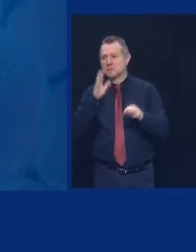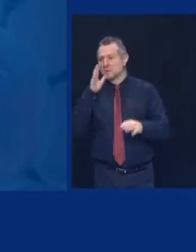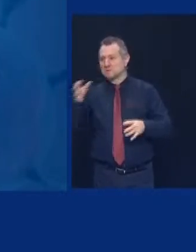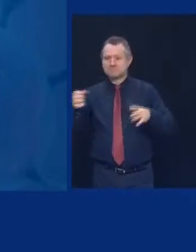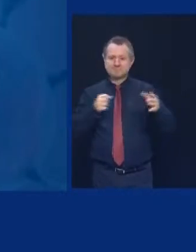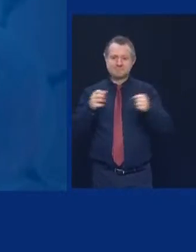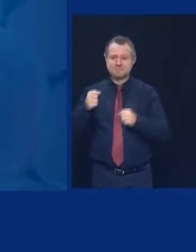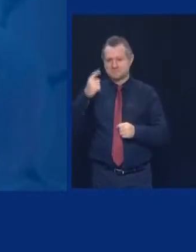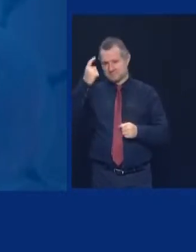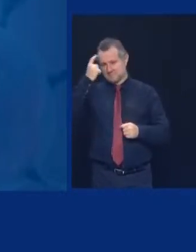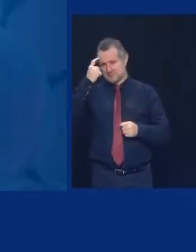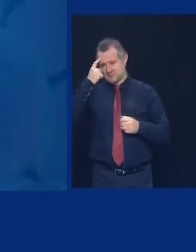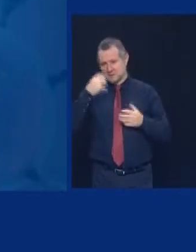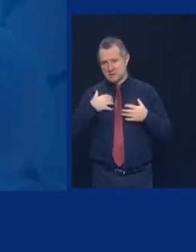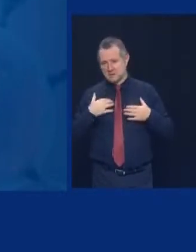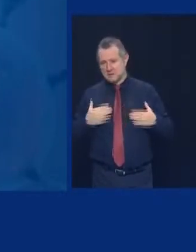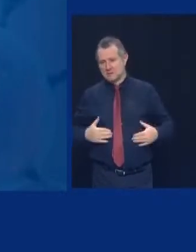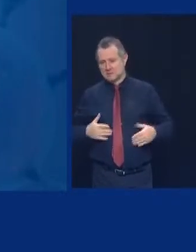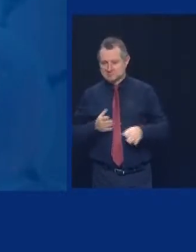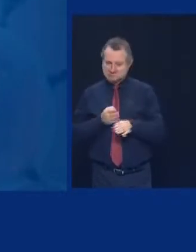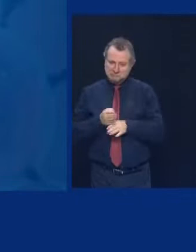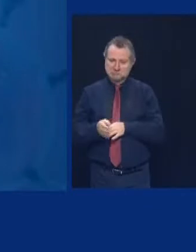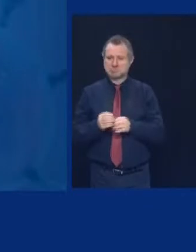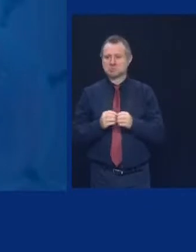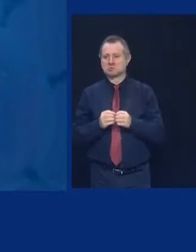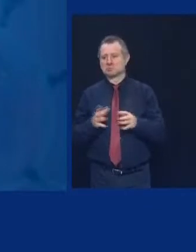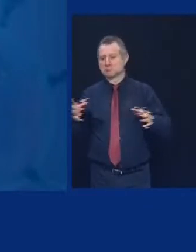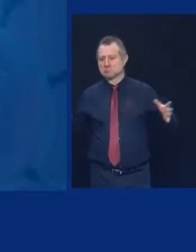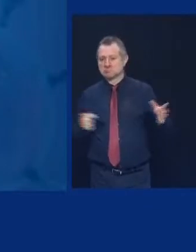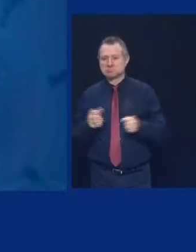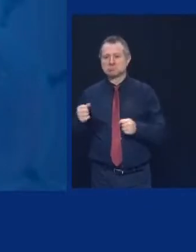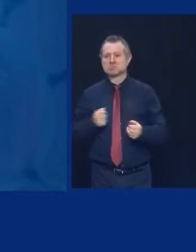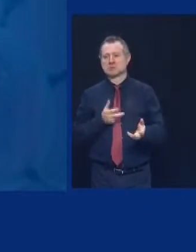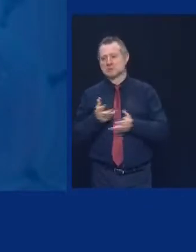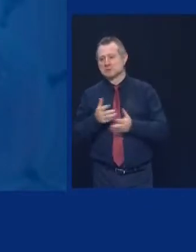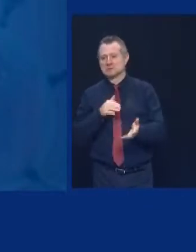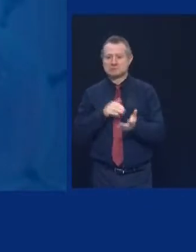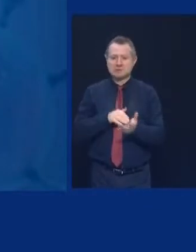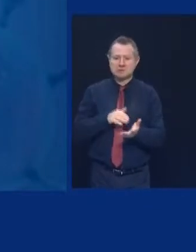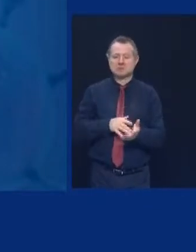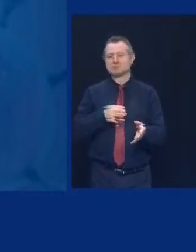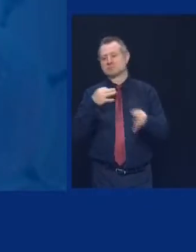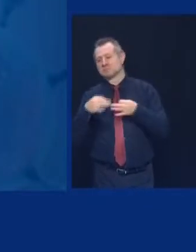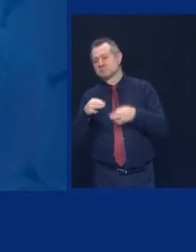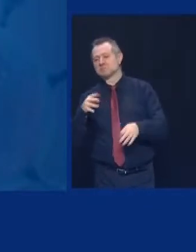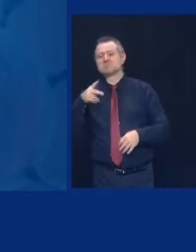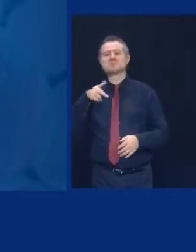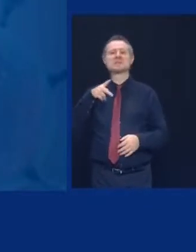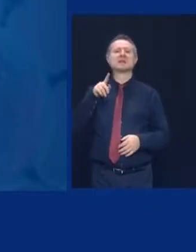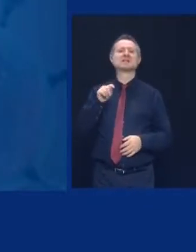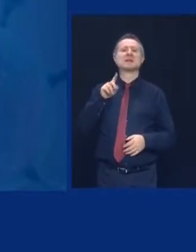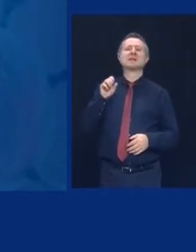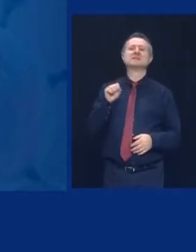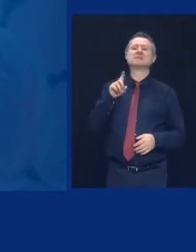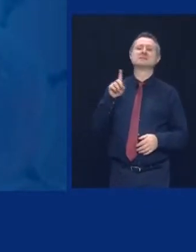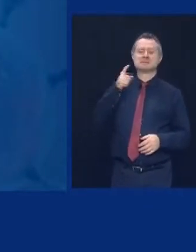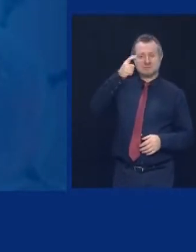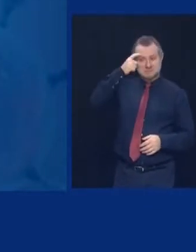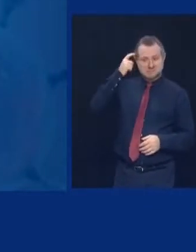psychiatrists who are talking about the PTSD effect on children,